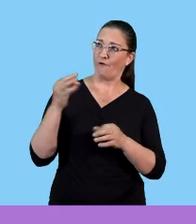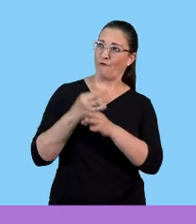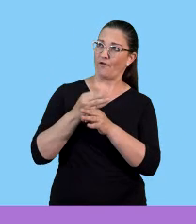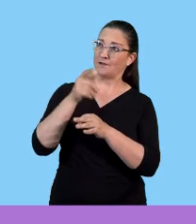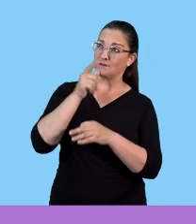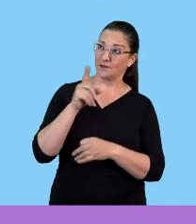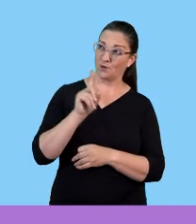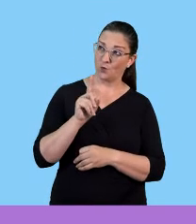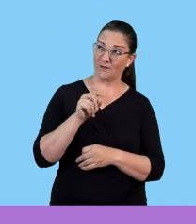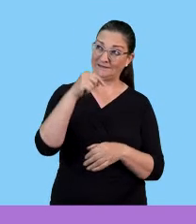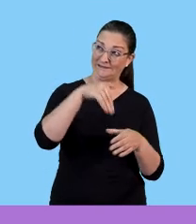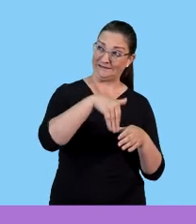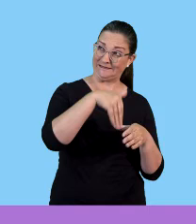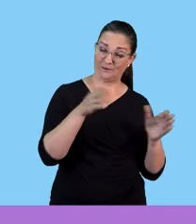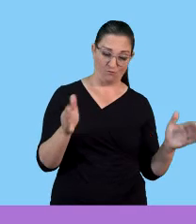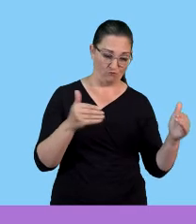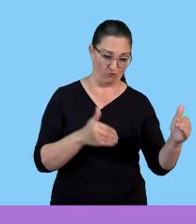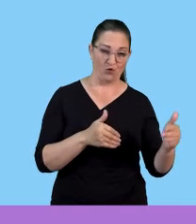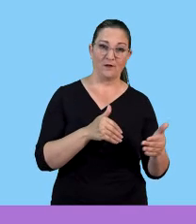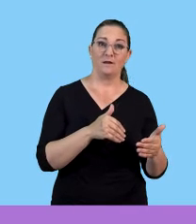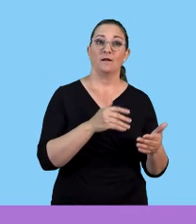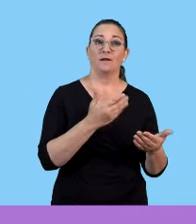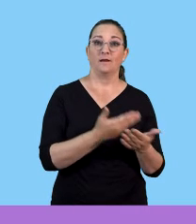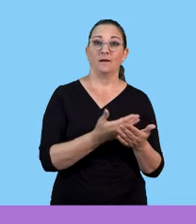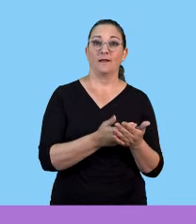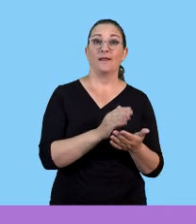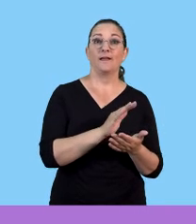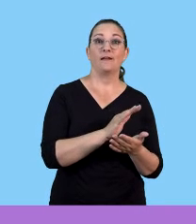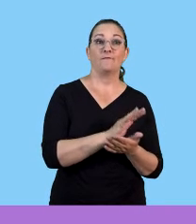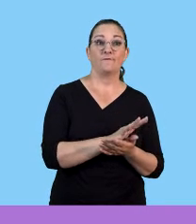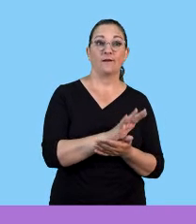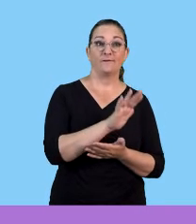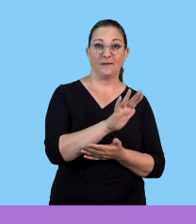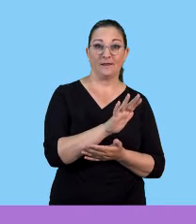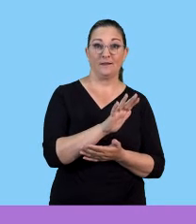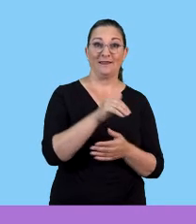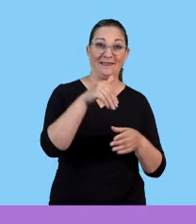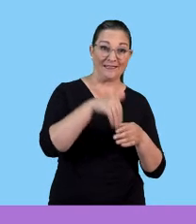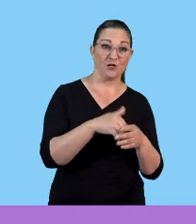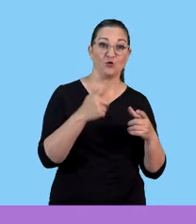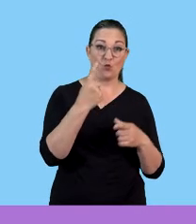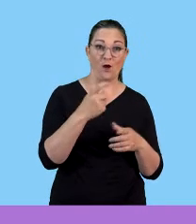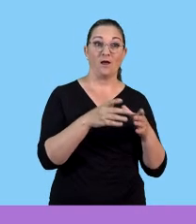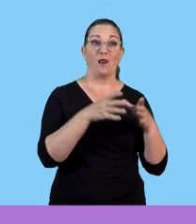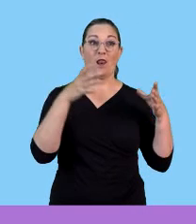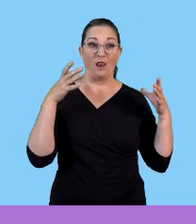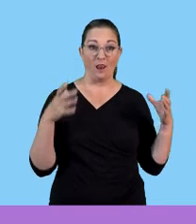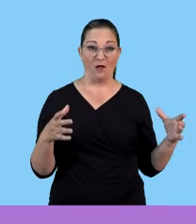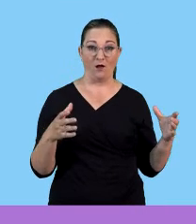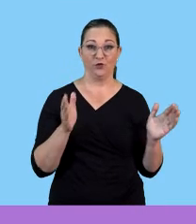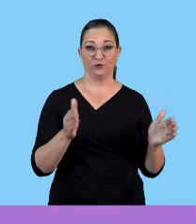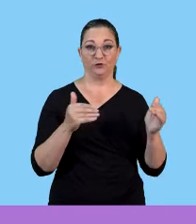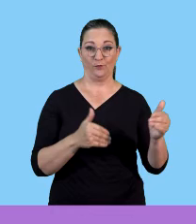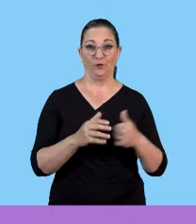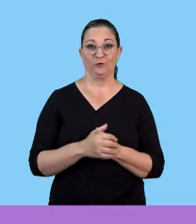tells him he can pack 15 boxes of biscuits into one large shipping box. How